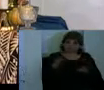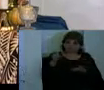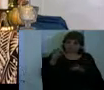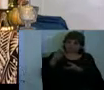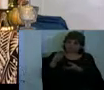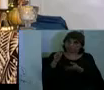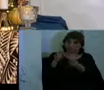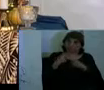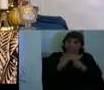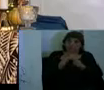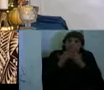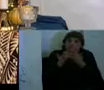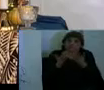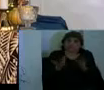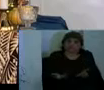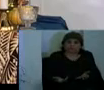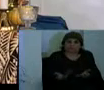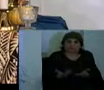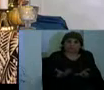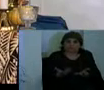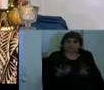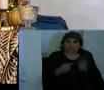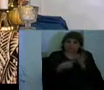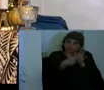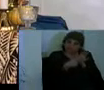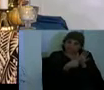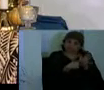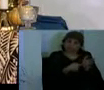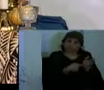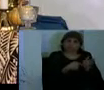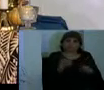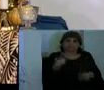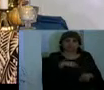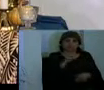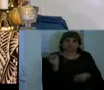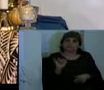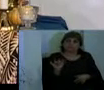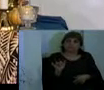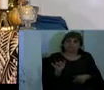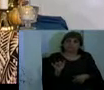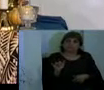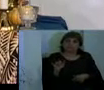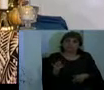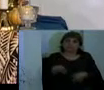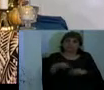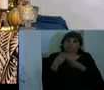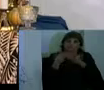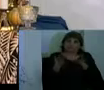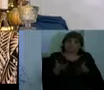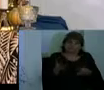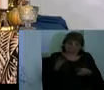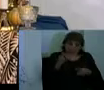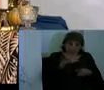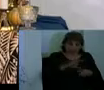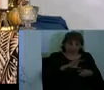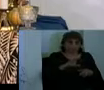themselves out as our examples. And so we too pour libations in their honor.